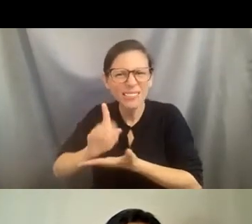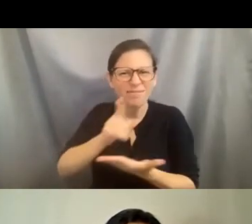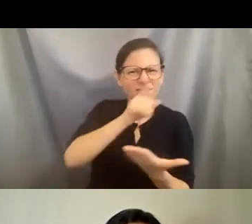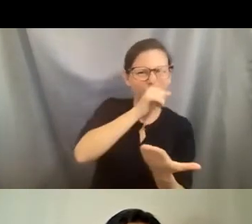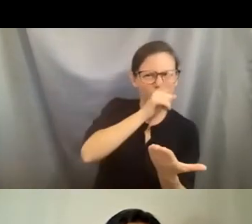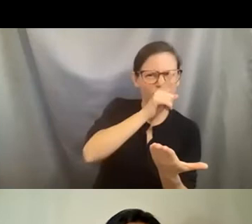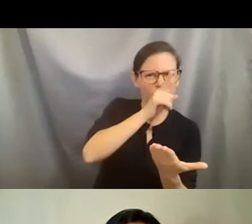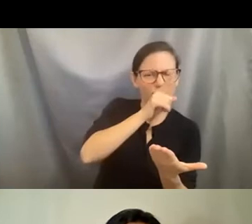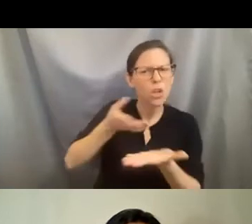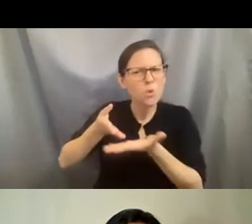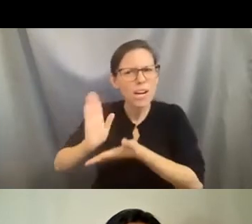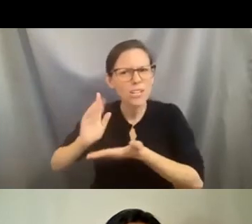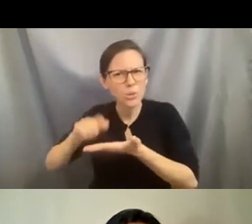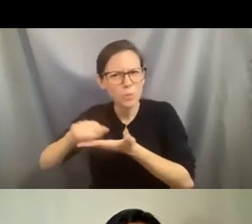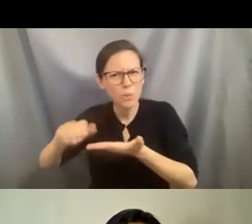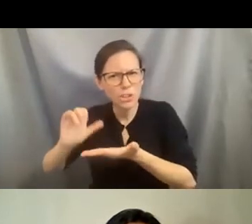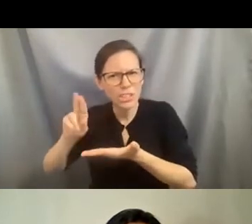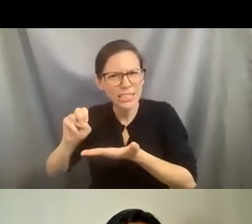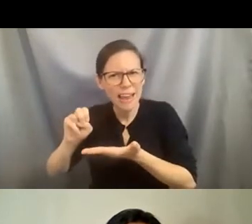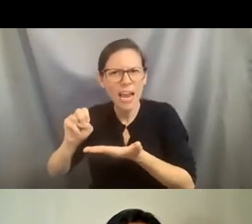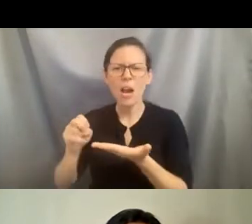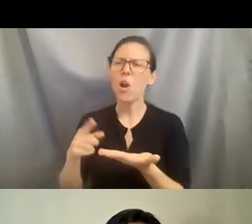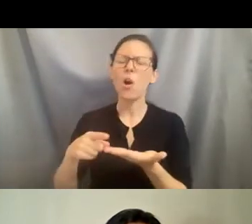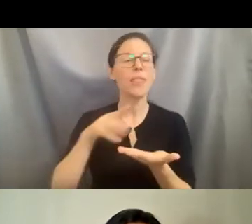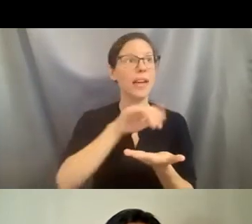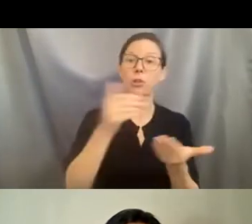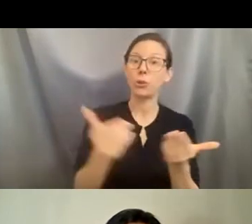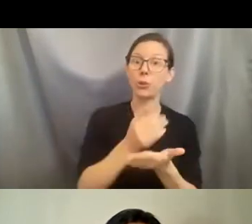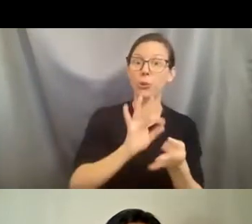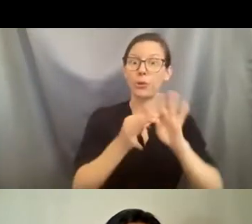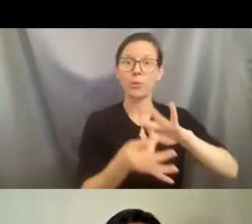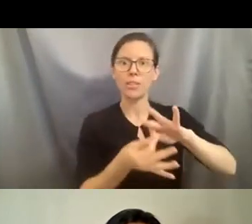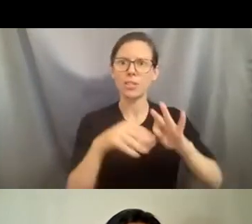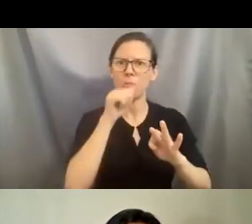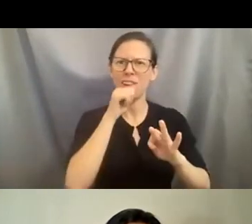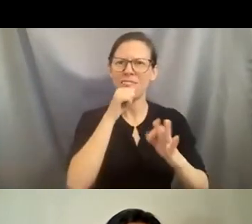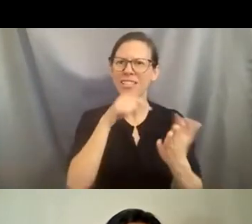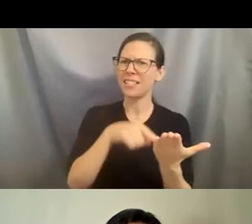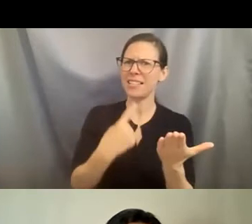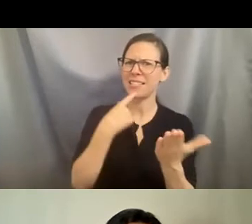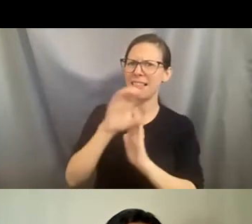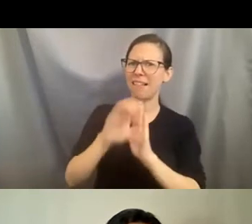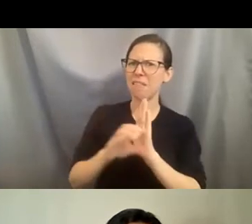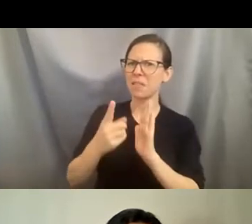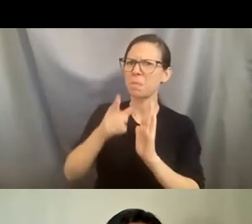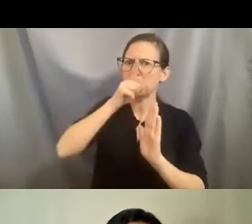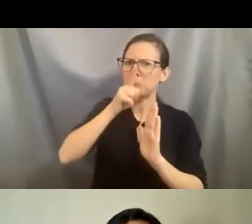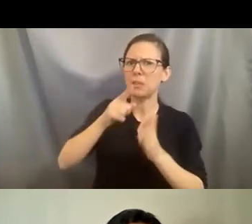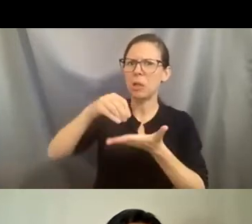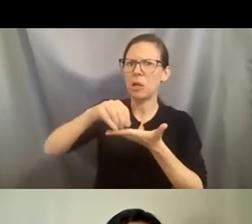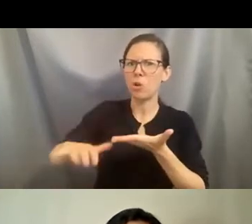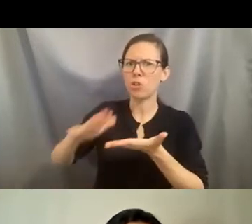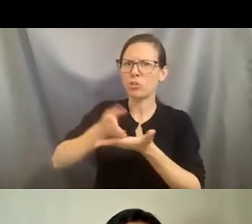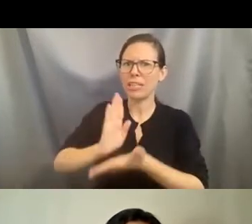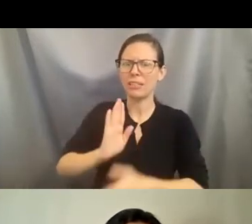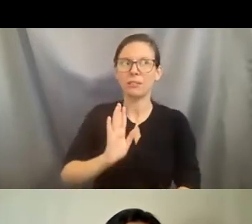right to abortion care under an interpretation of privacy, should be very troubling to everybody. There are a lot